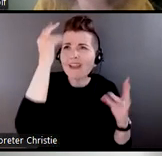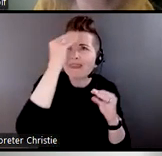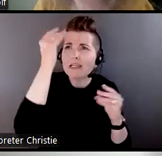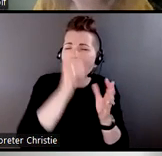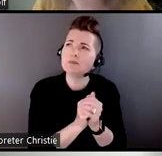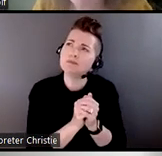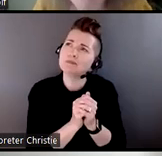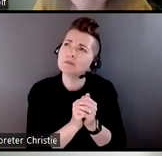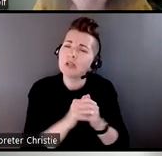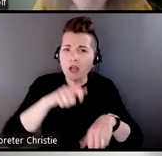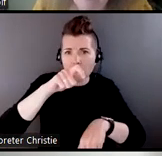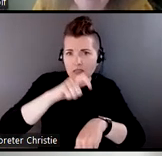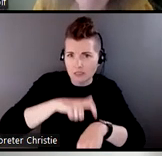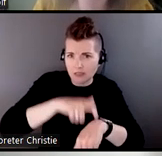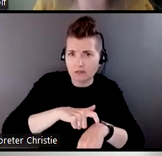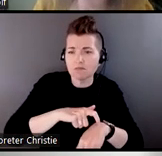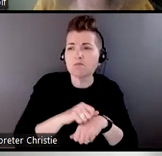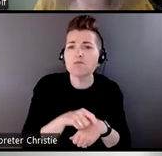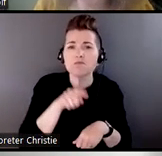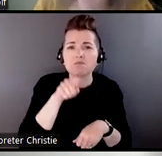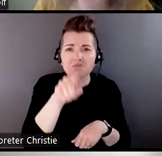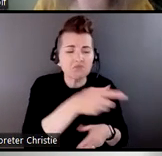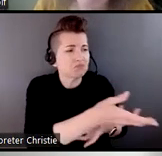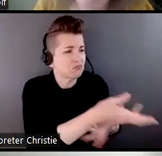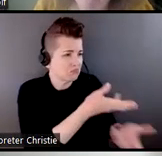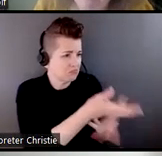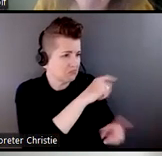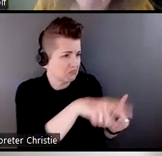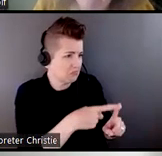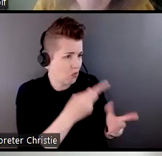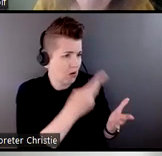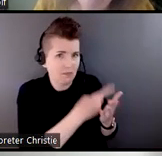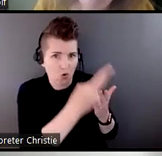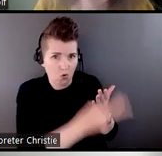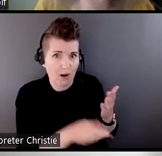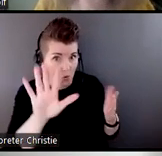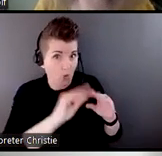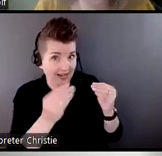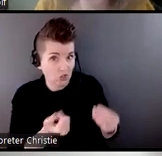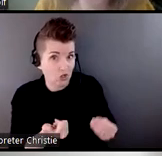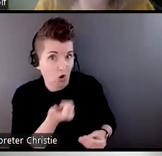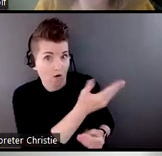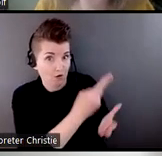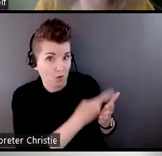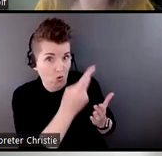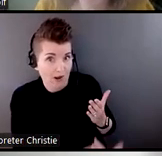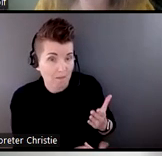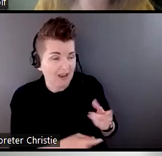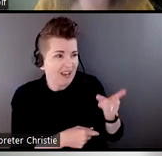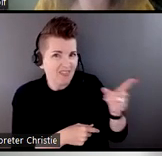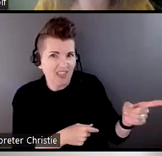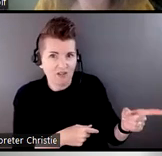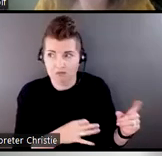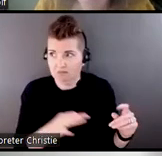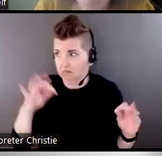to someone, a community partner, about a program that you offer, and They didn't seem to know anything about it, but you